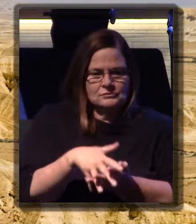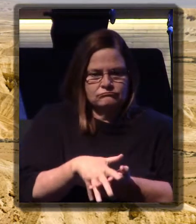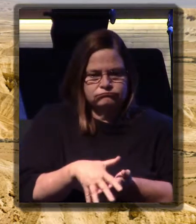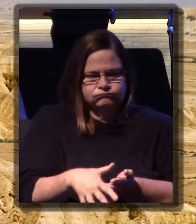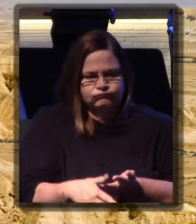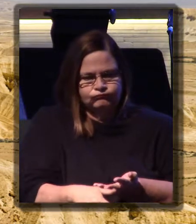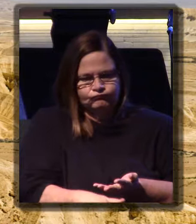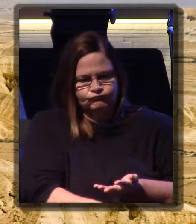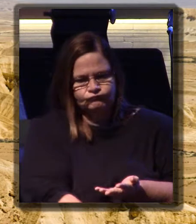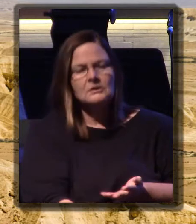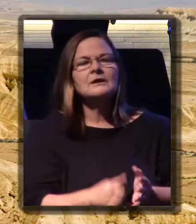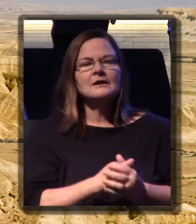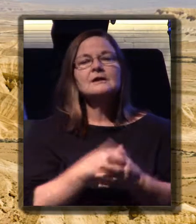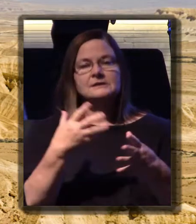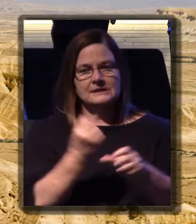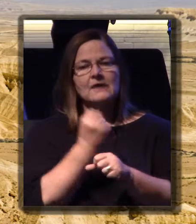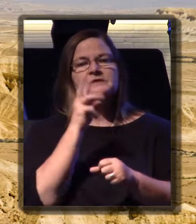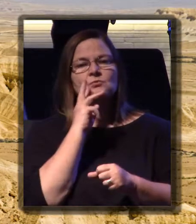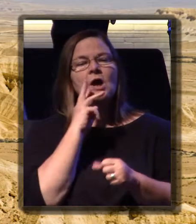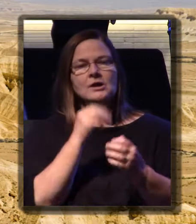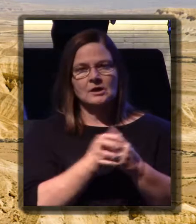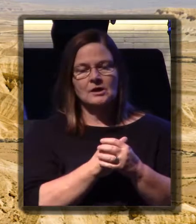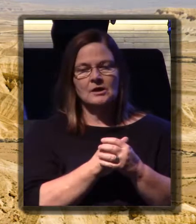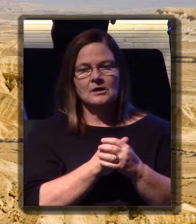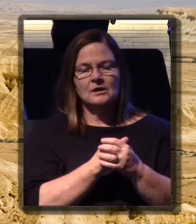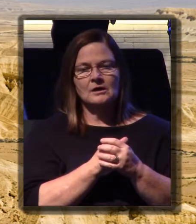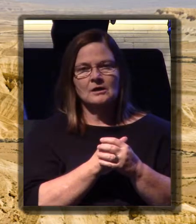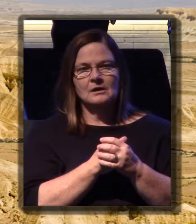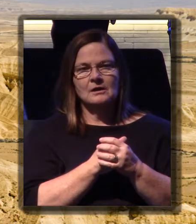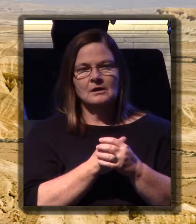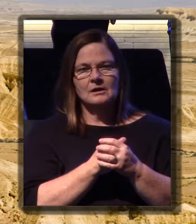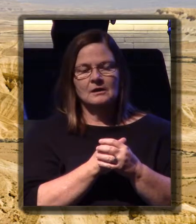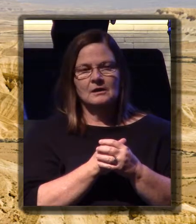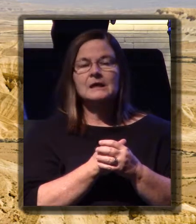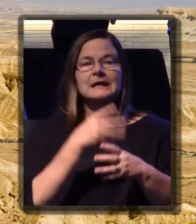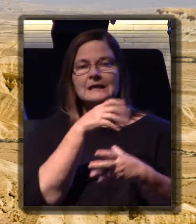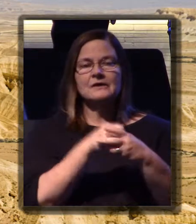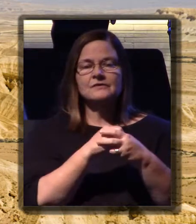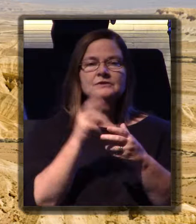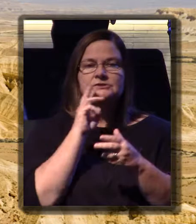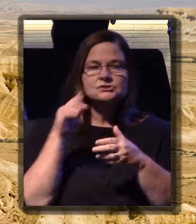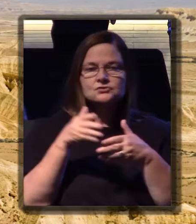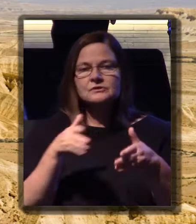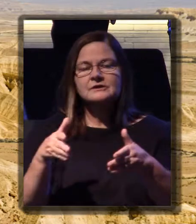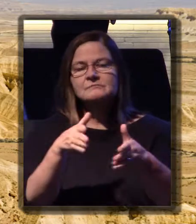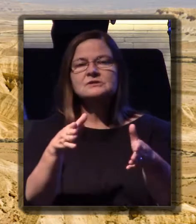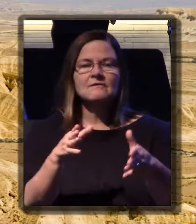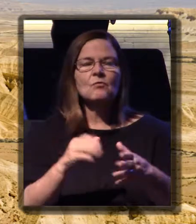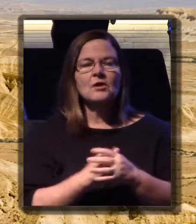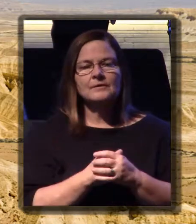still containing water. And the roots of these trees, they dig deep down to get this water in